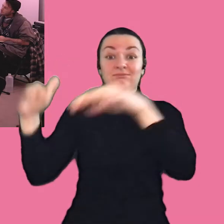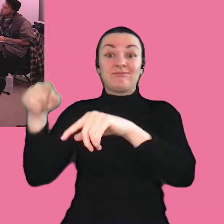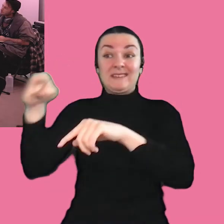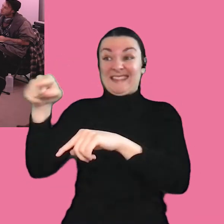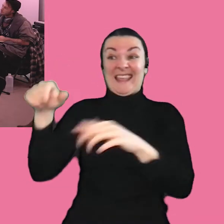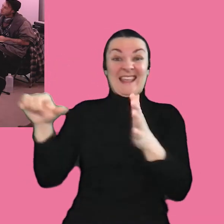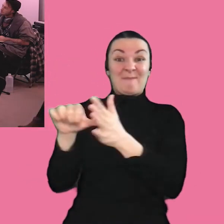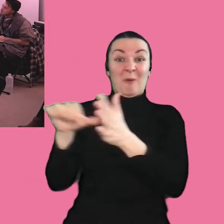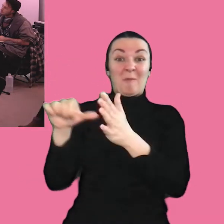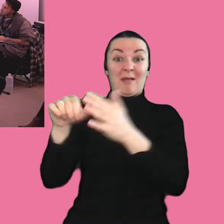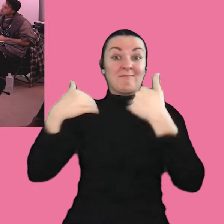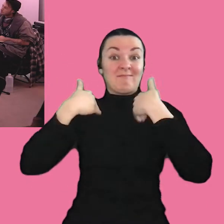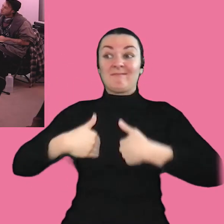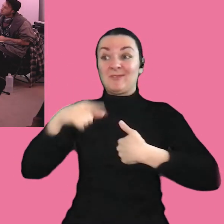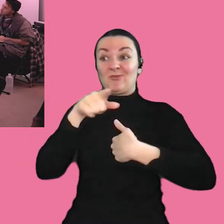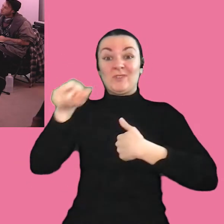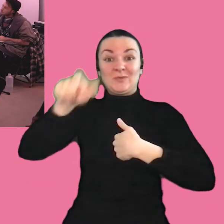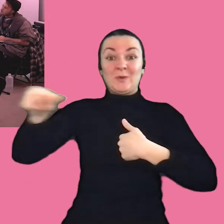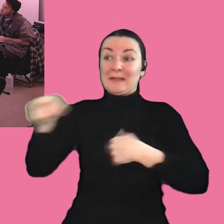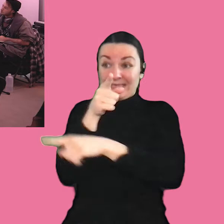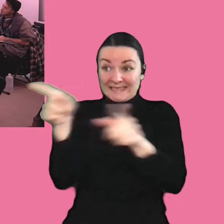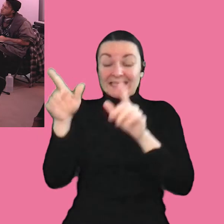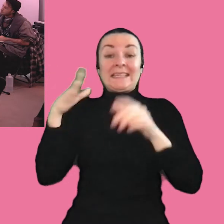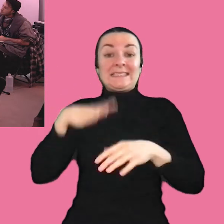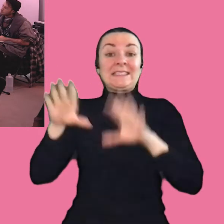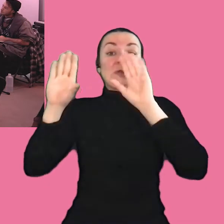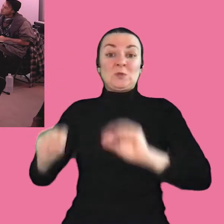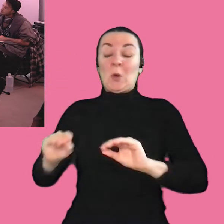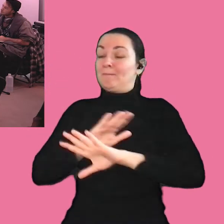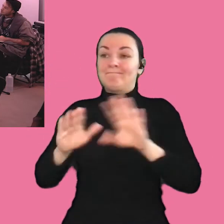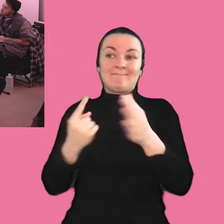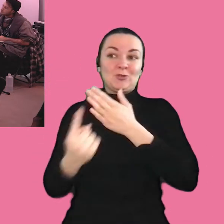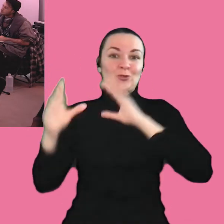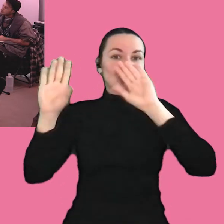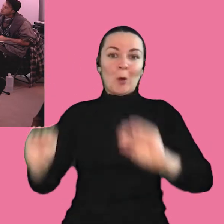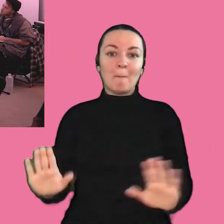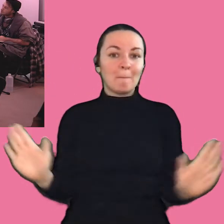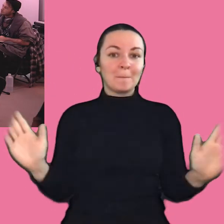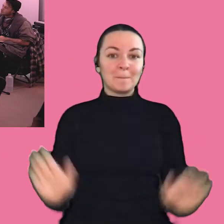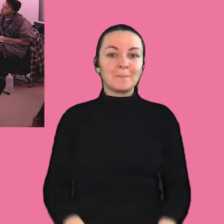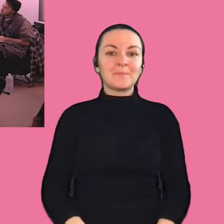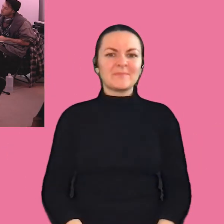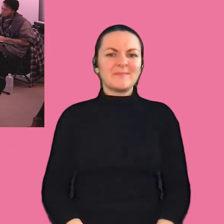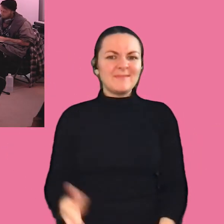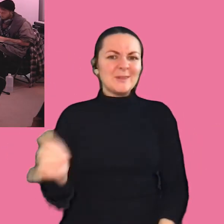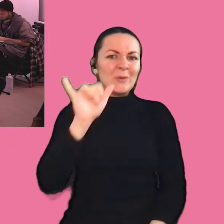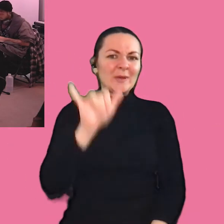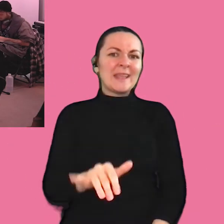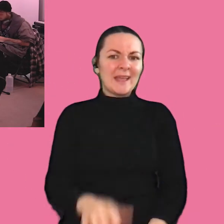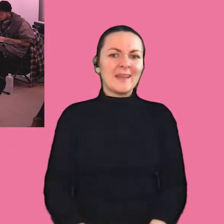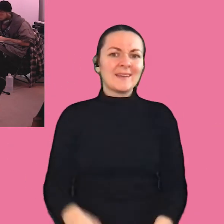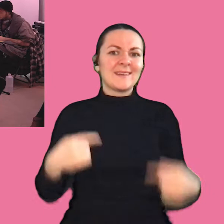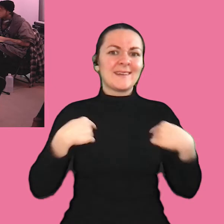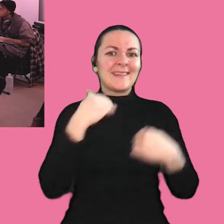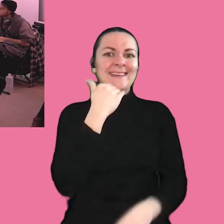They're the problem. And they're the ones that actually need to stop. Just stop. So yeah, that's